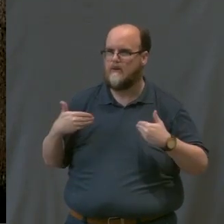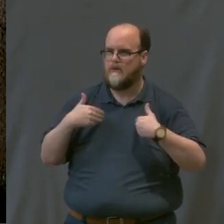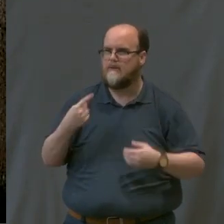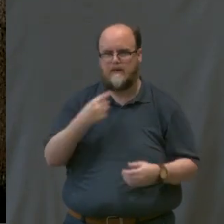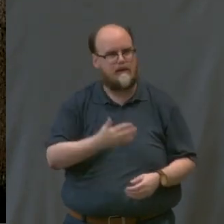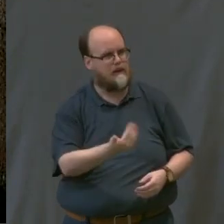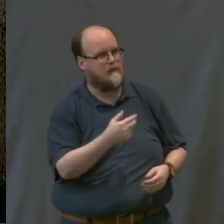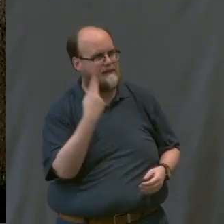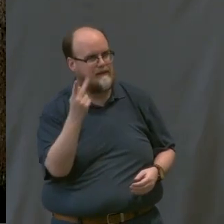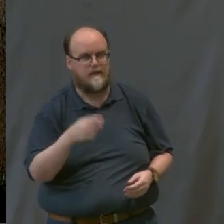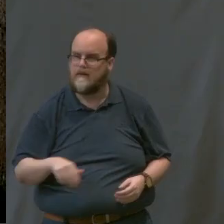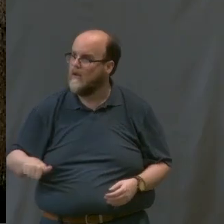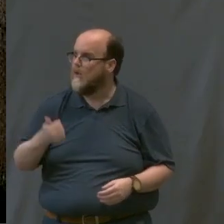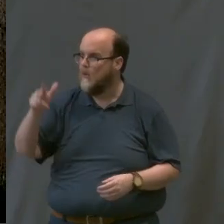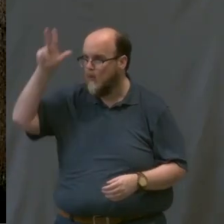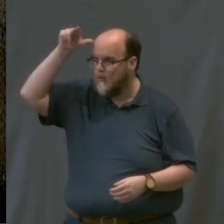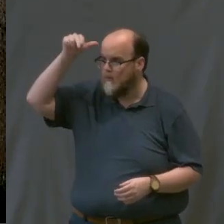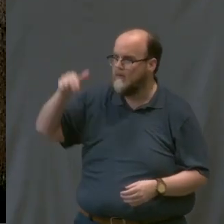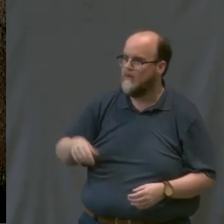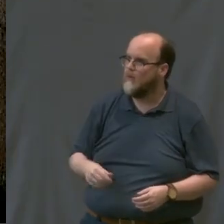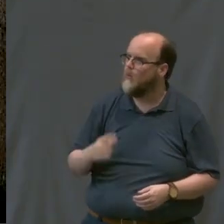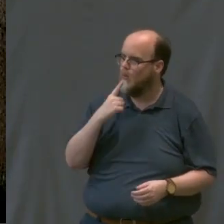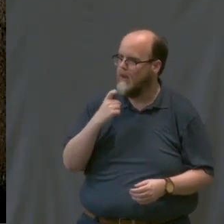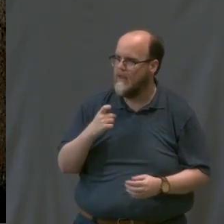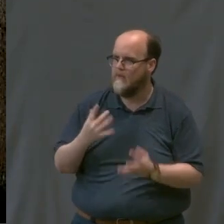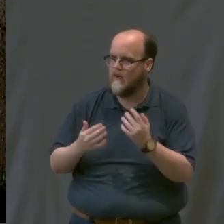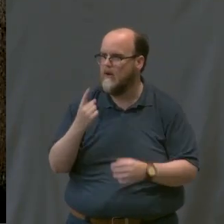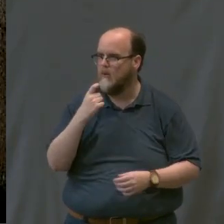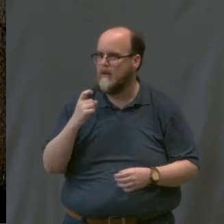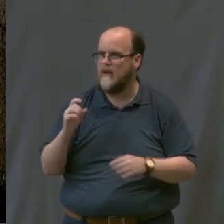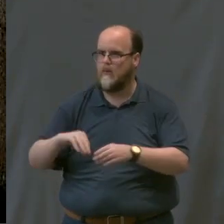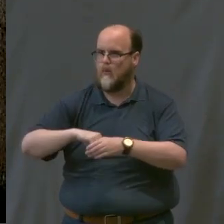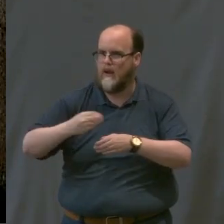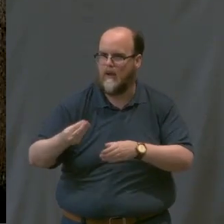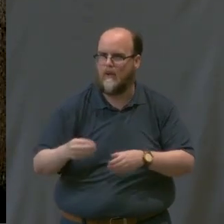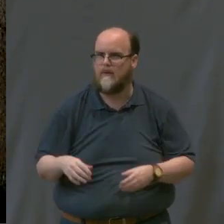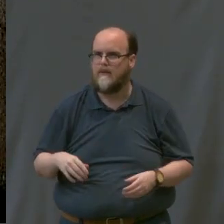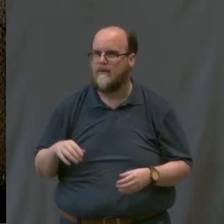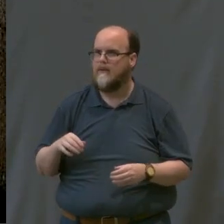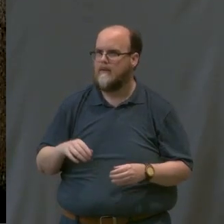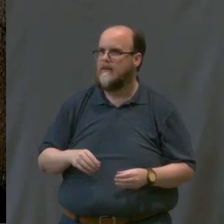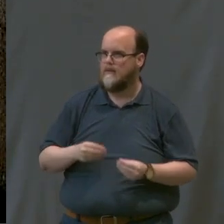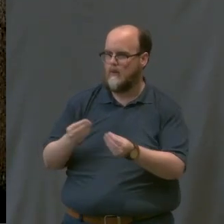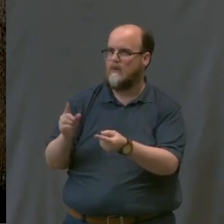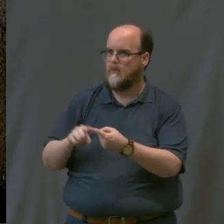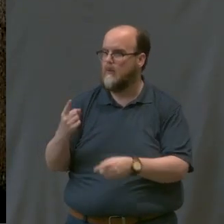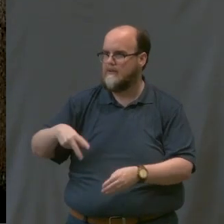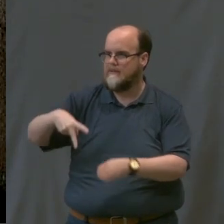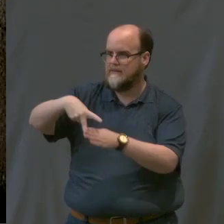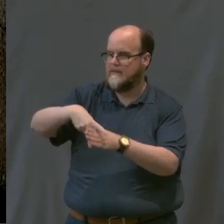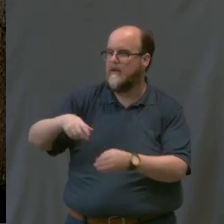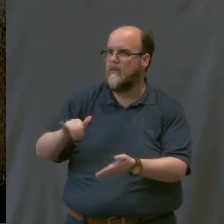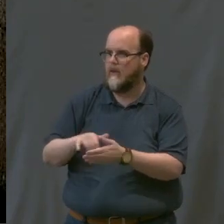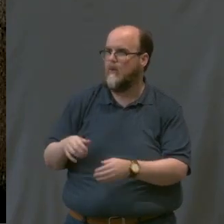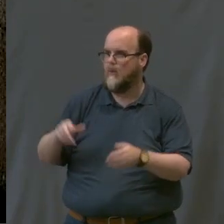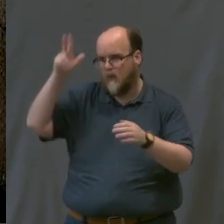see." Another horse, fiery red, went out, and it was granted to the one who sat on it